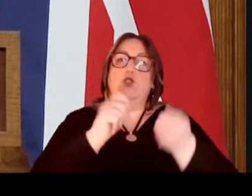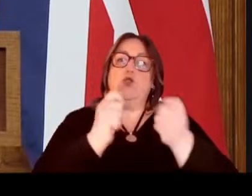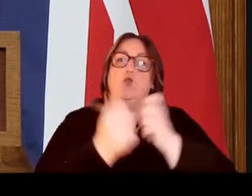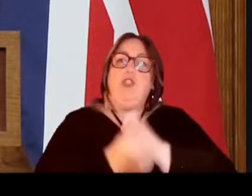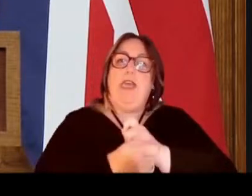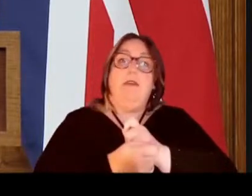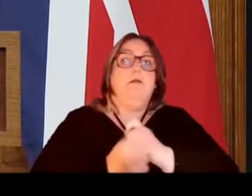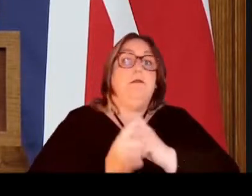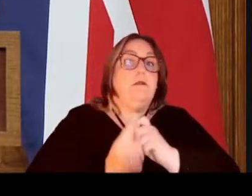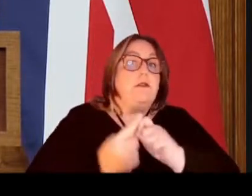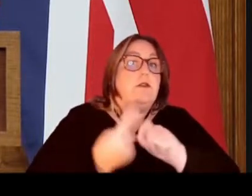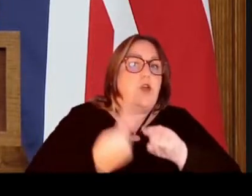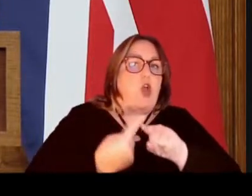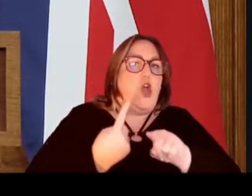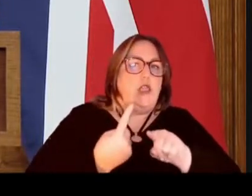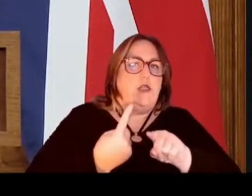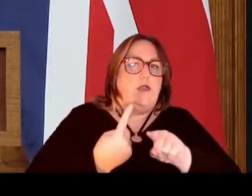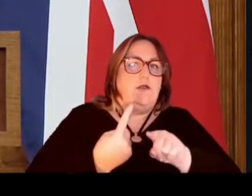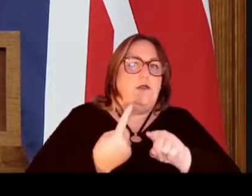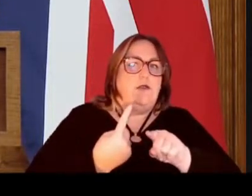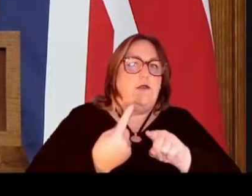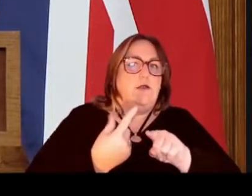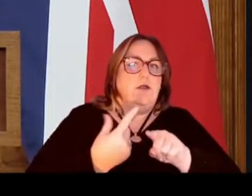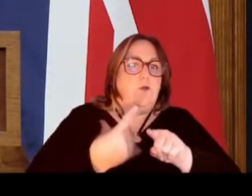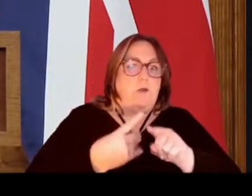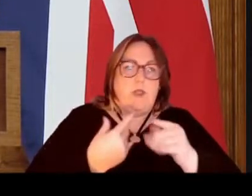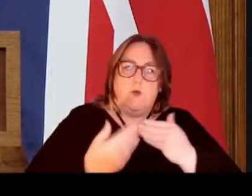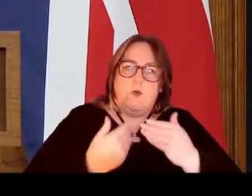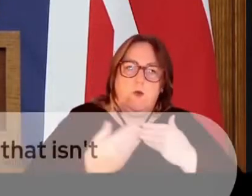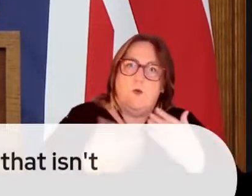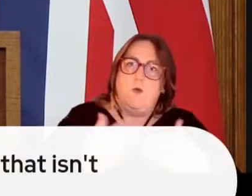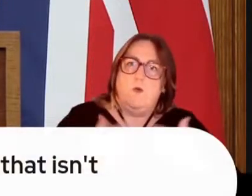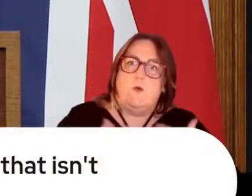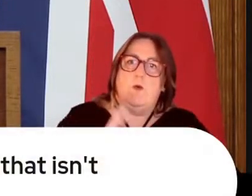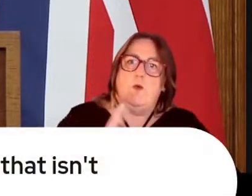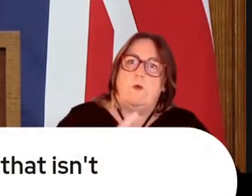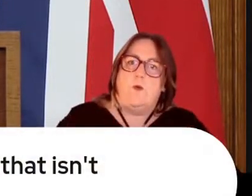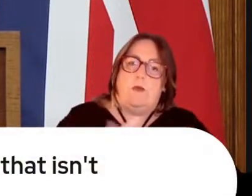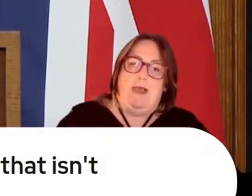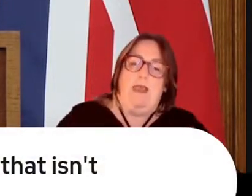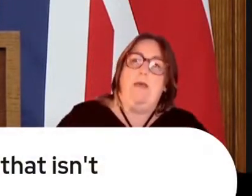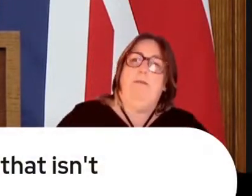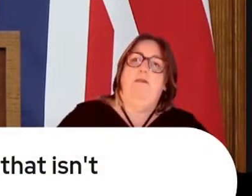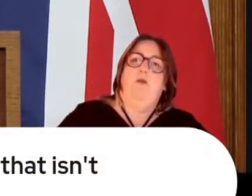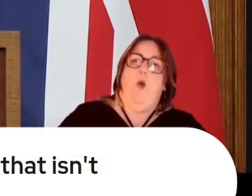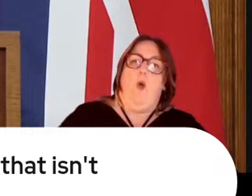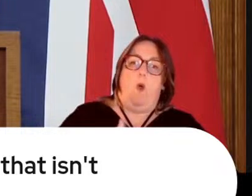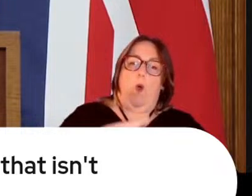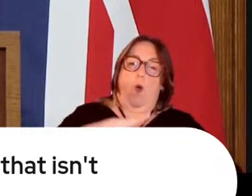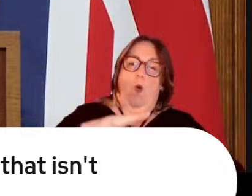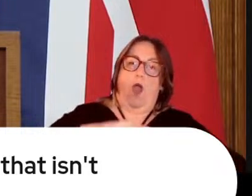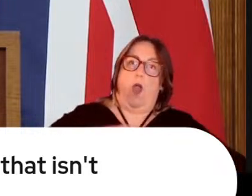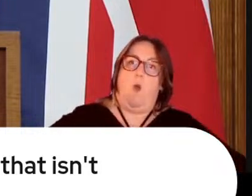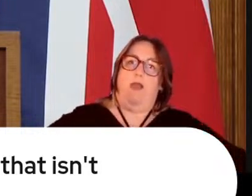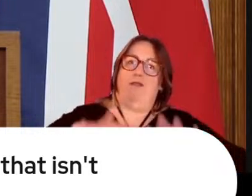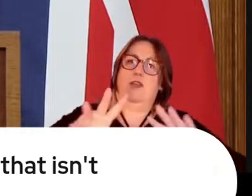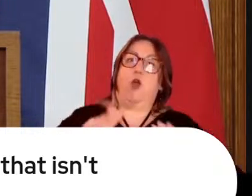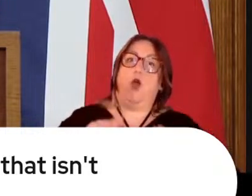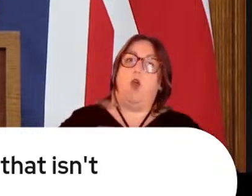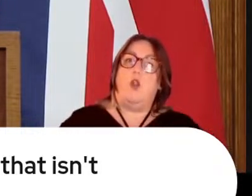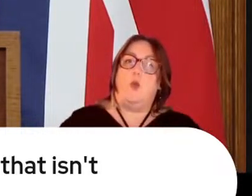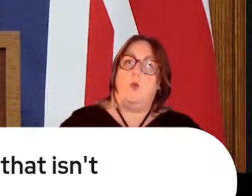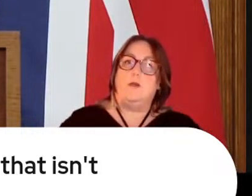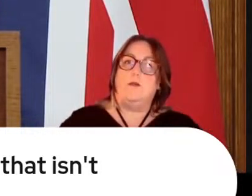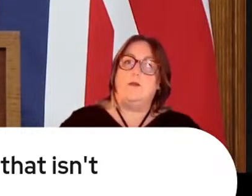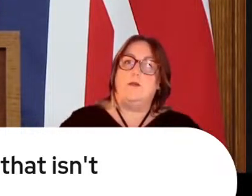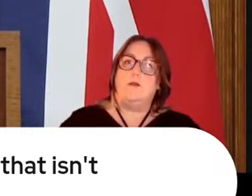has to be addressed. And it's one that has to be addressed before the conclusion of the inquiry. And it's why we've already done the learning from